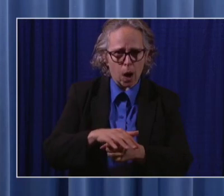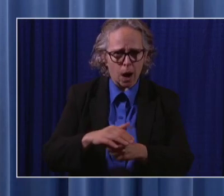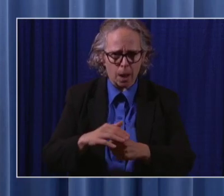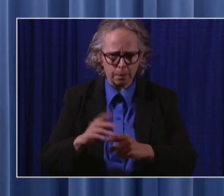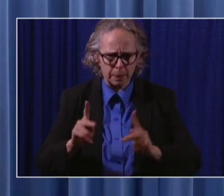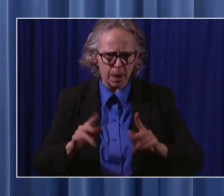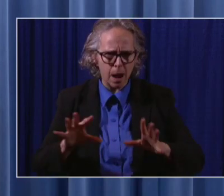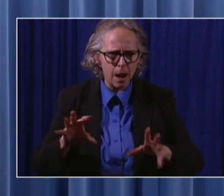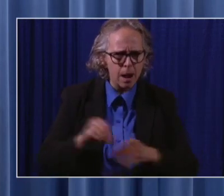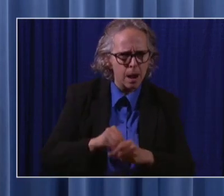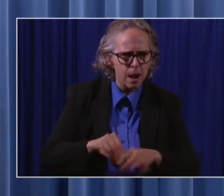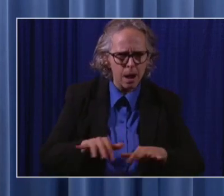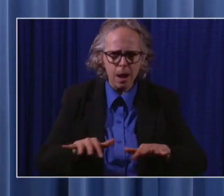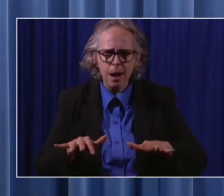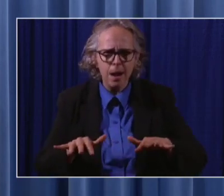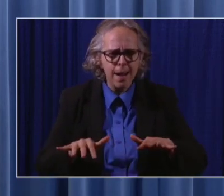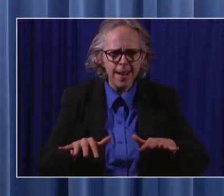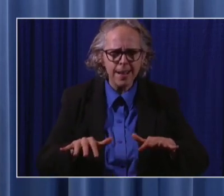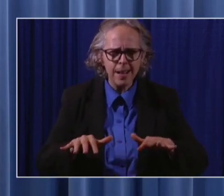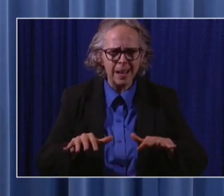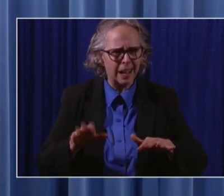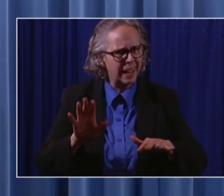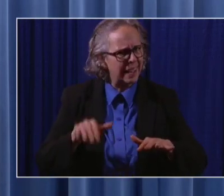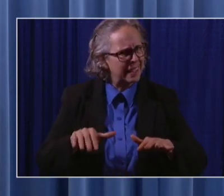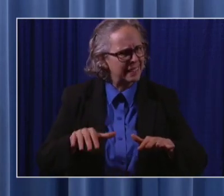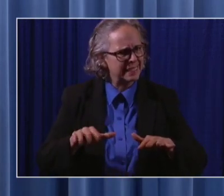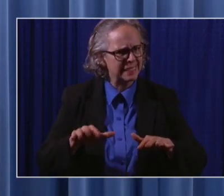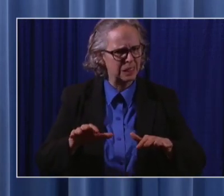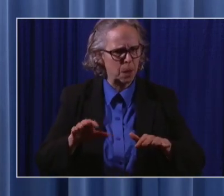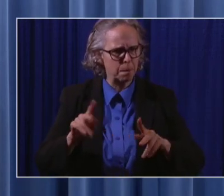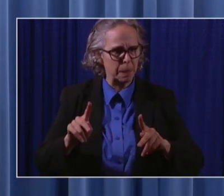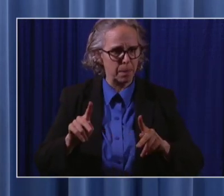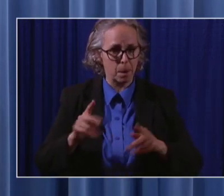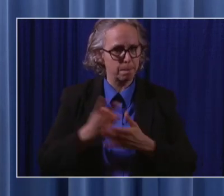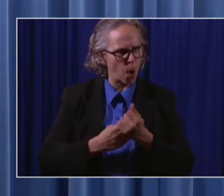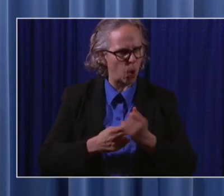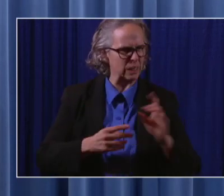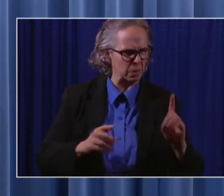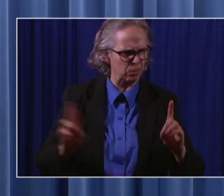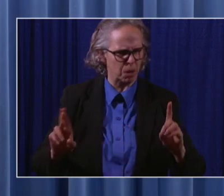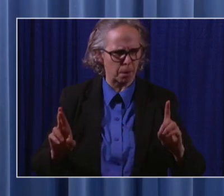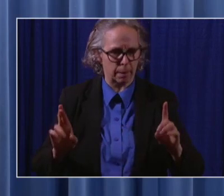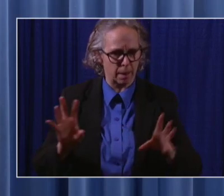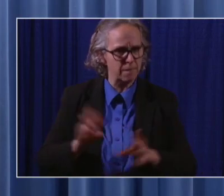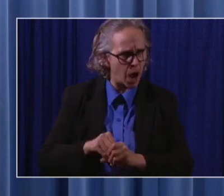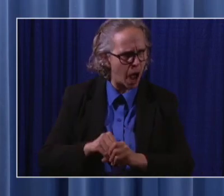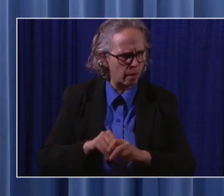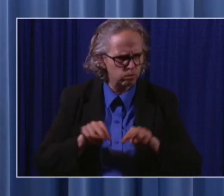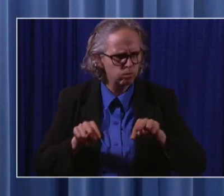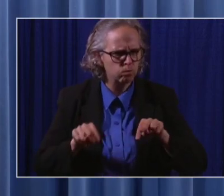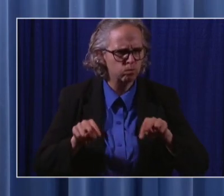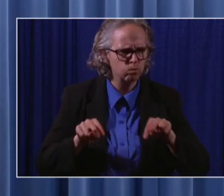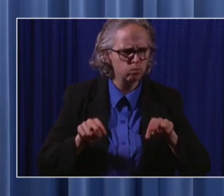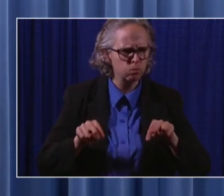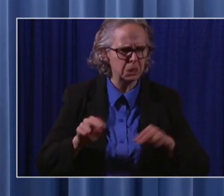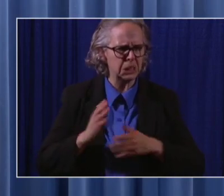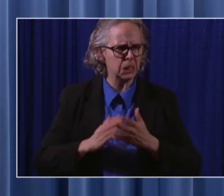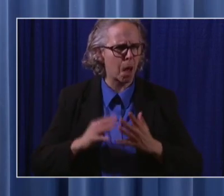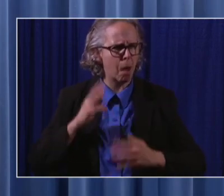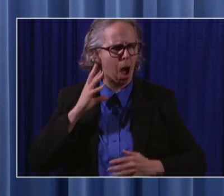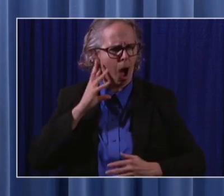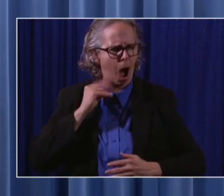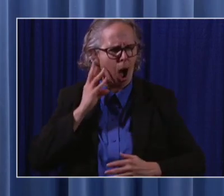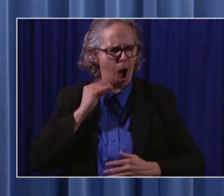precincts, where there's people of both parties sitting there. Some have done it for many, many years. Ohioans know how